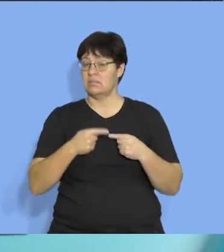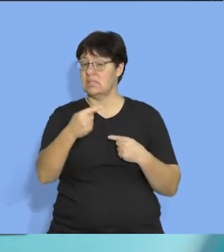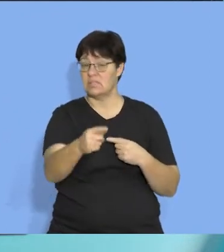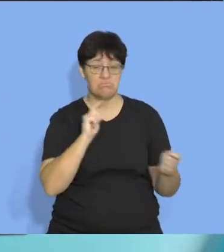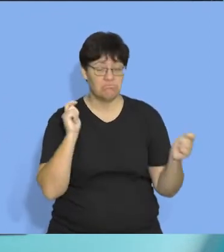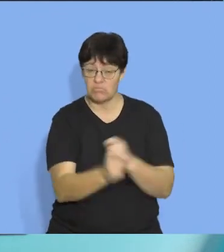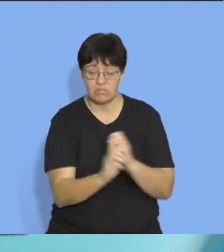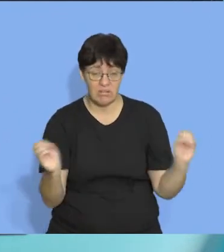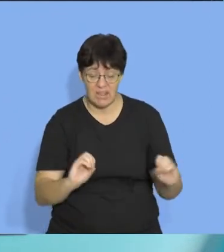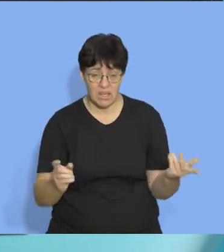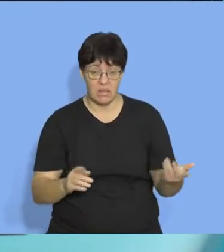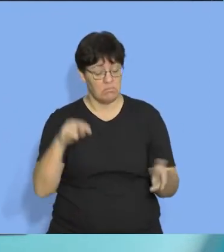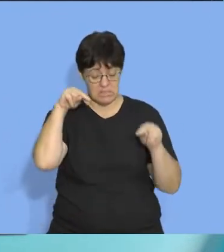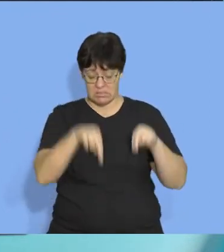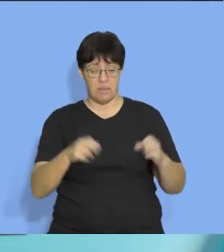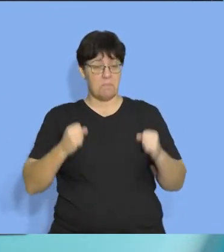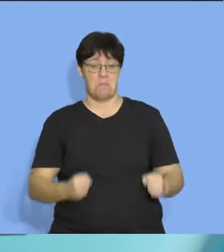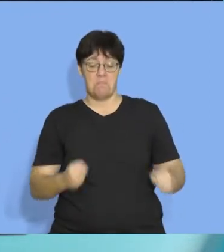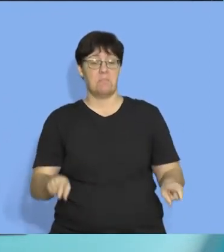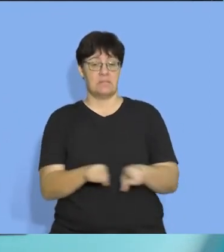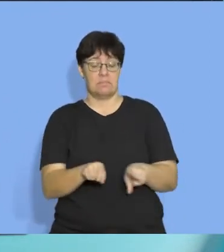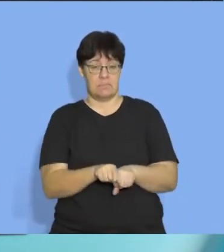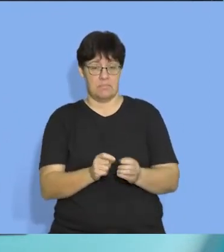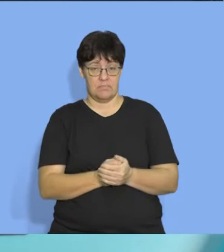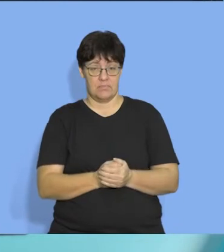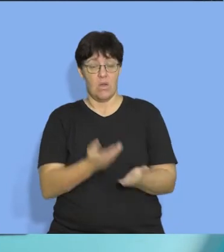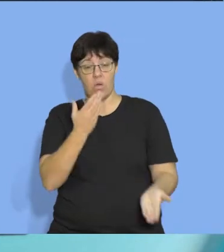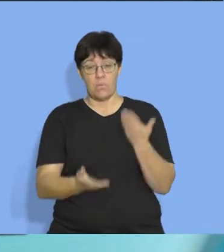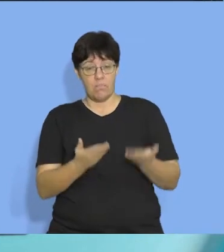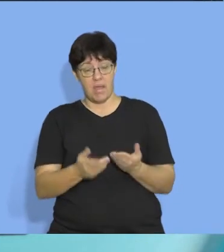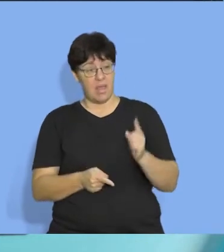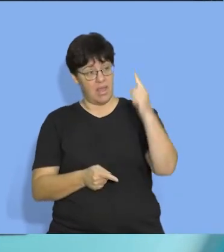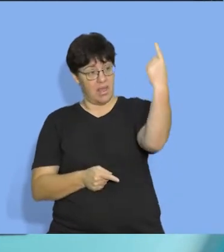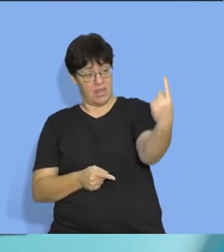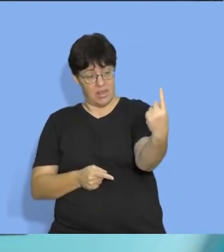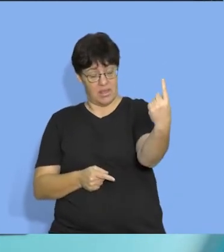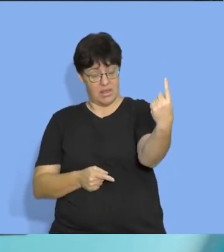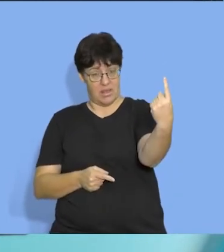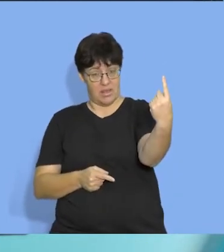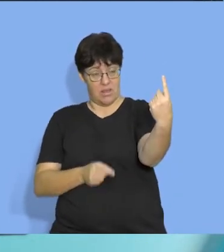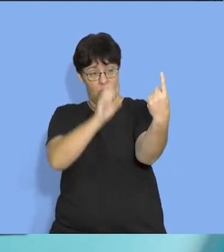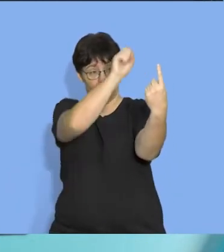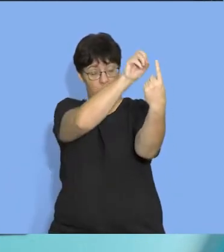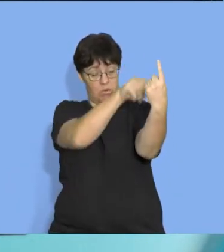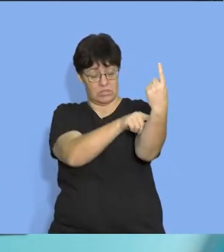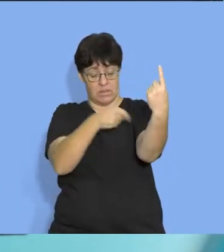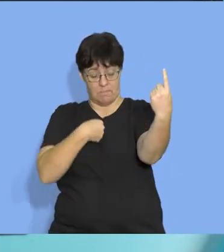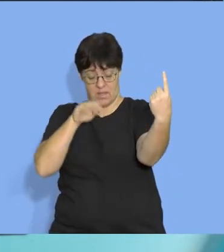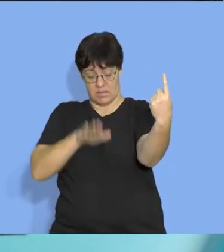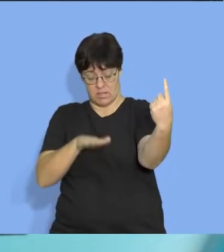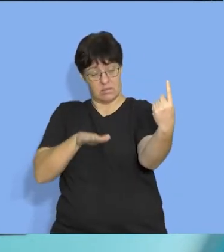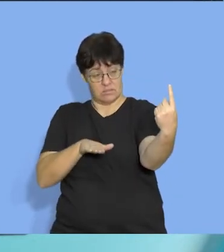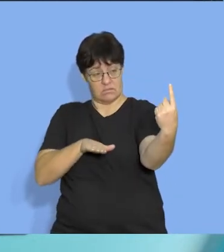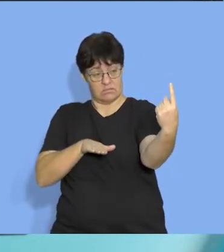You're staying in one point. So now, if I'm comparing my motion to something that's stationary,